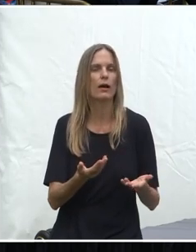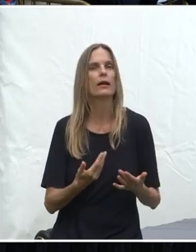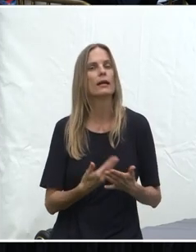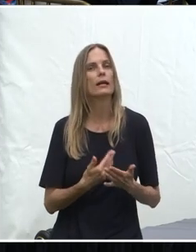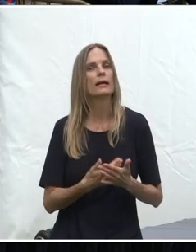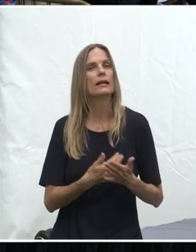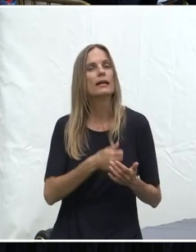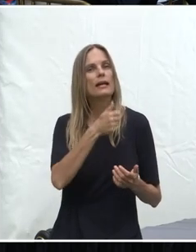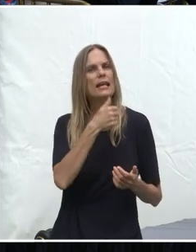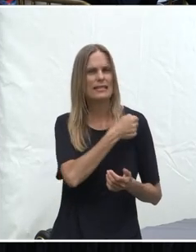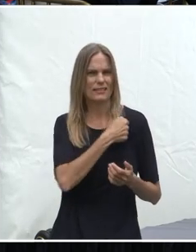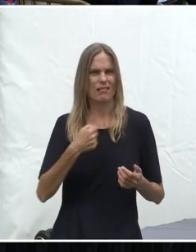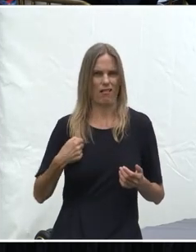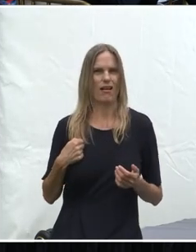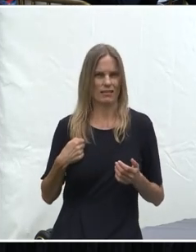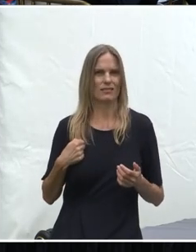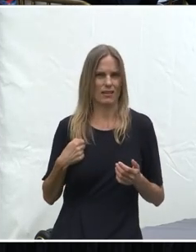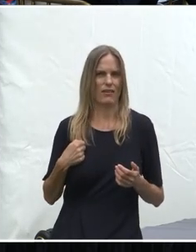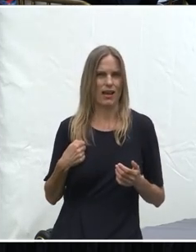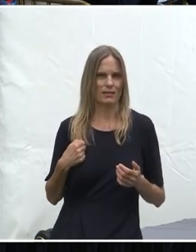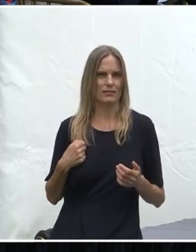Defense Forces and having seen how